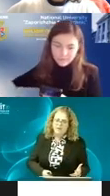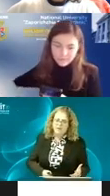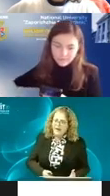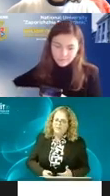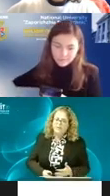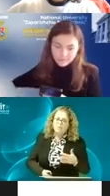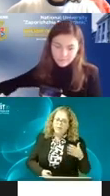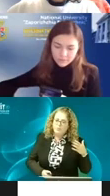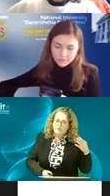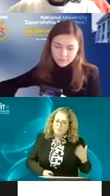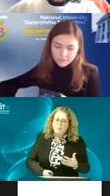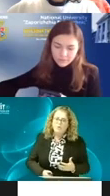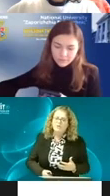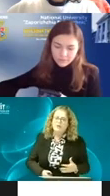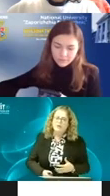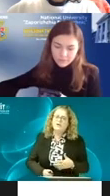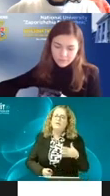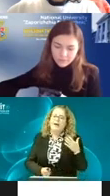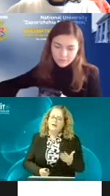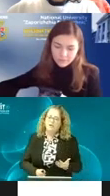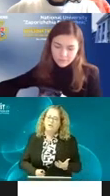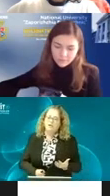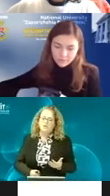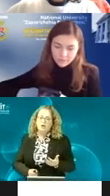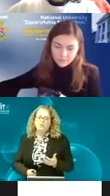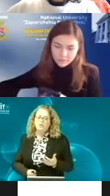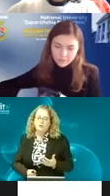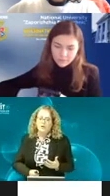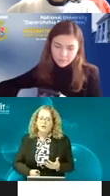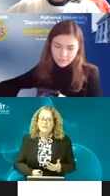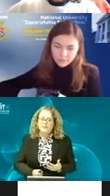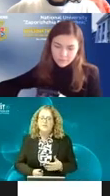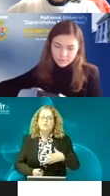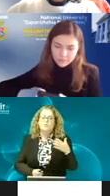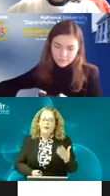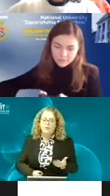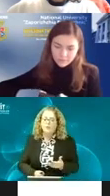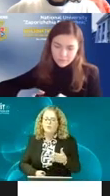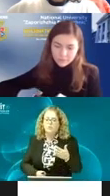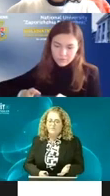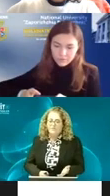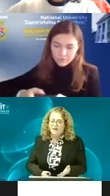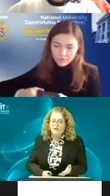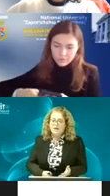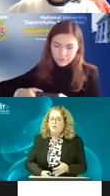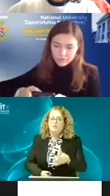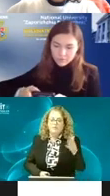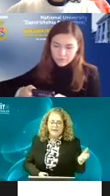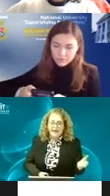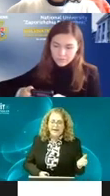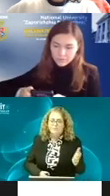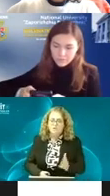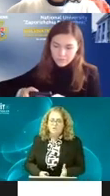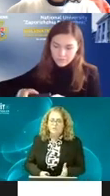have. And when we have more and more interaction with end users through personal assistant, through wearables, through avatars,